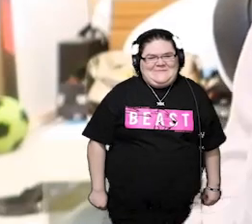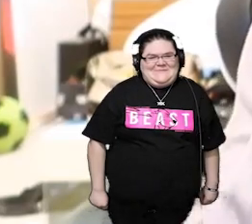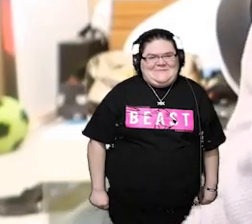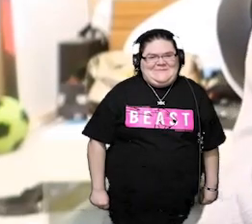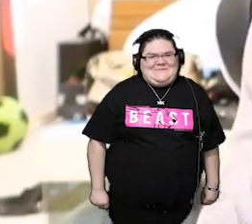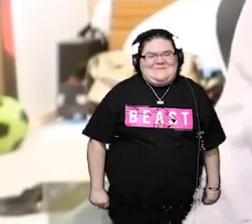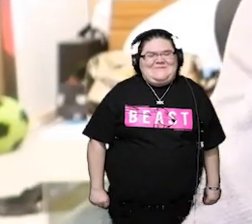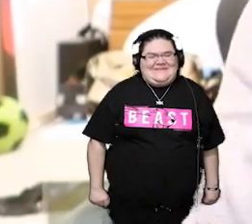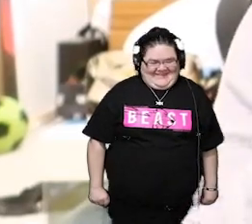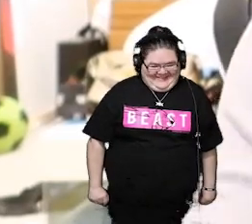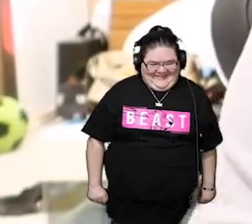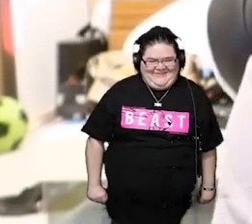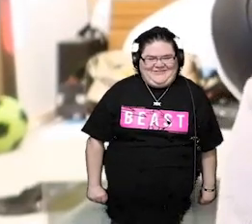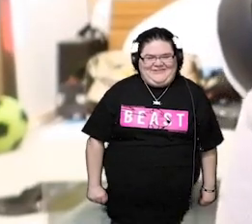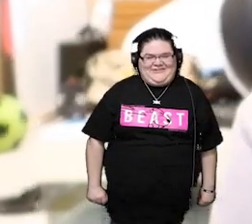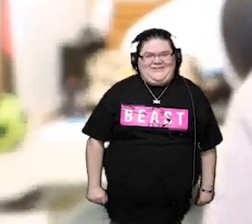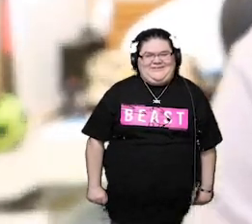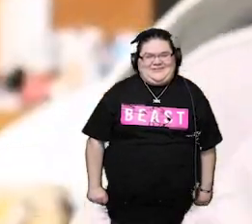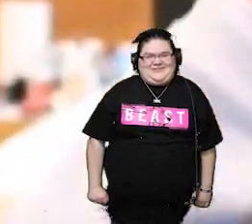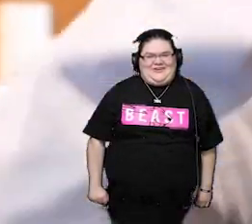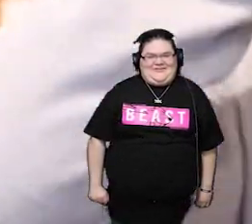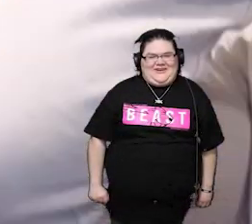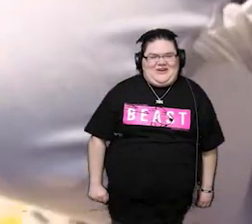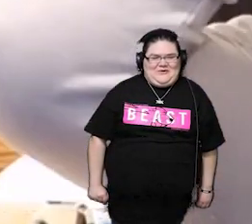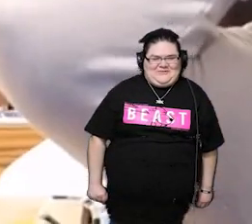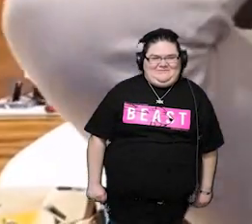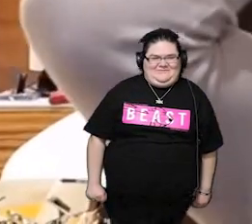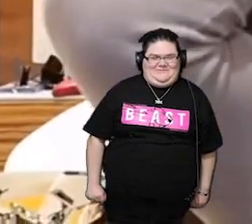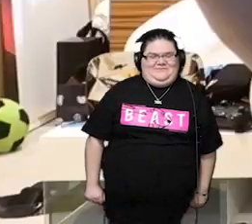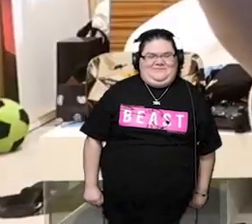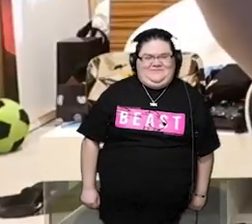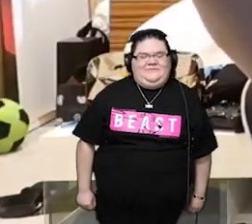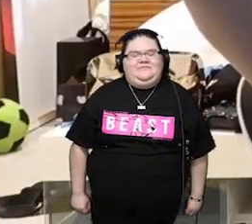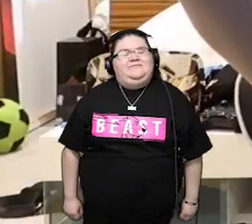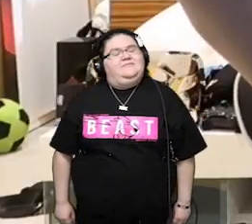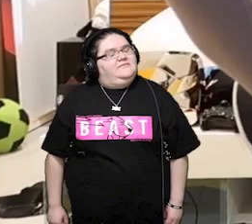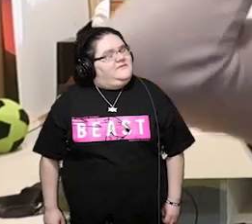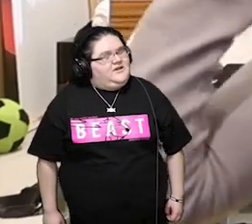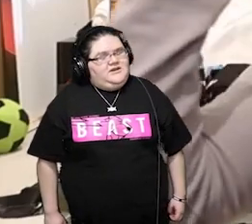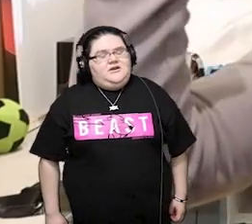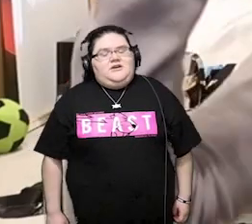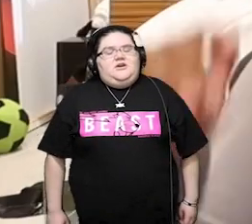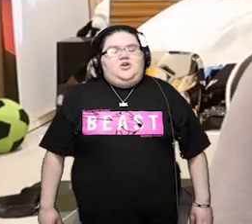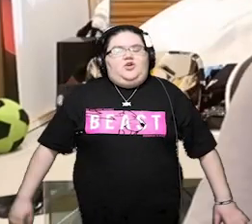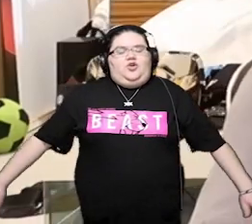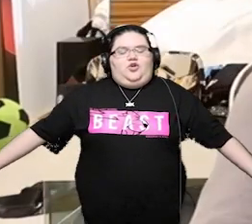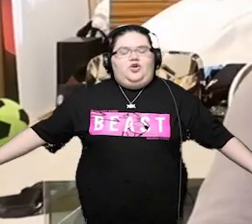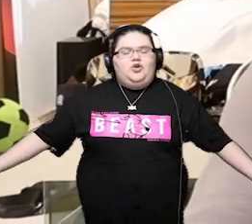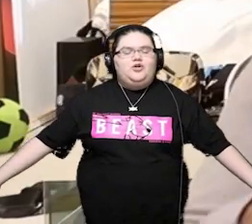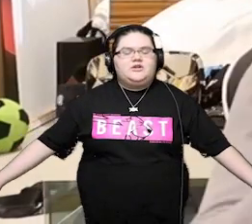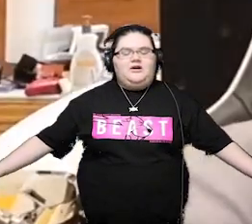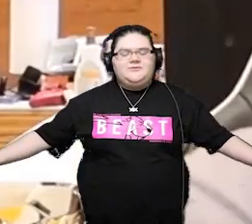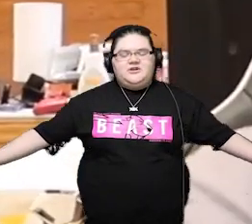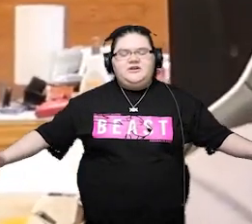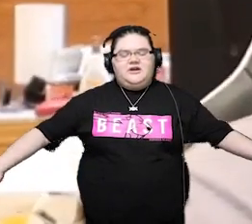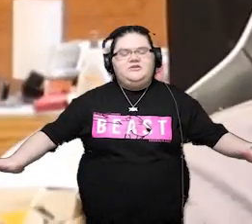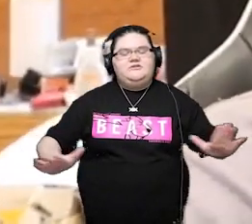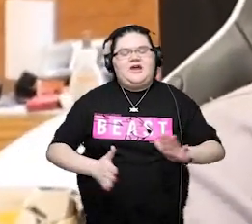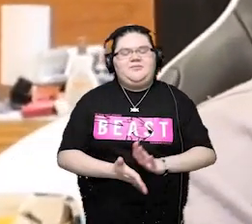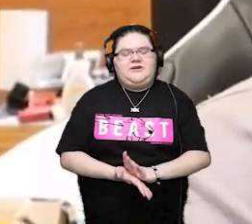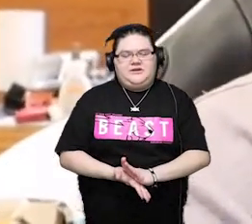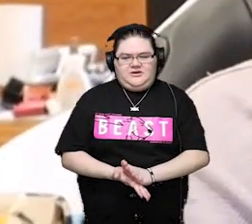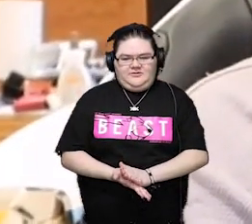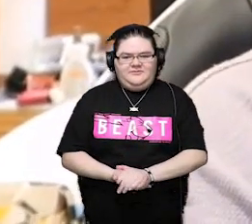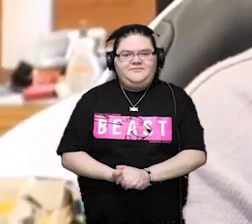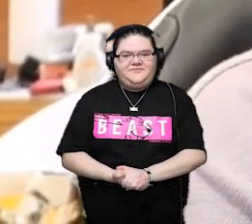Oh my. I was on Simon's TikTok video. Oh my god, my, hey yo, bro, you so killed I'm good. Him. I